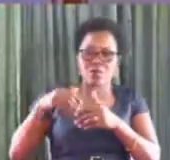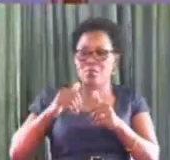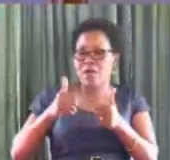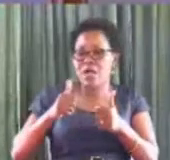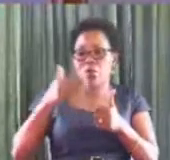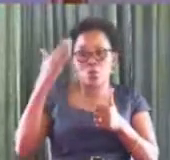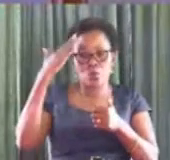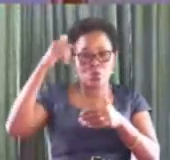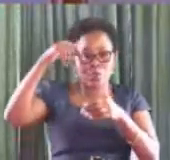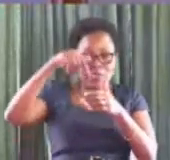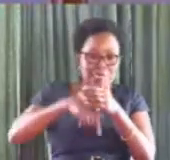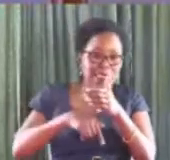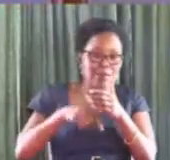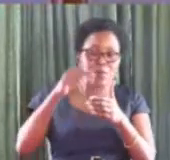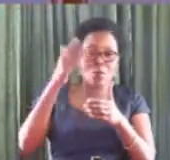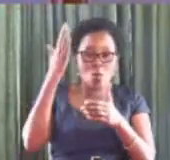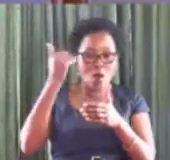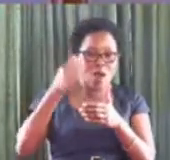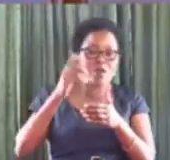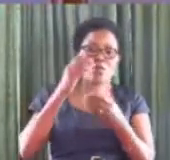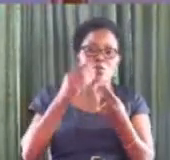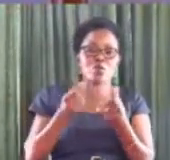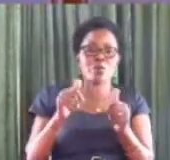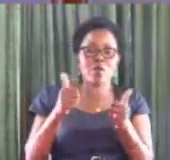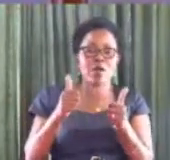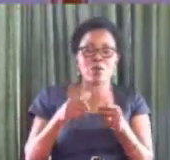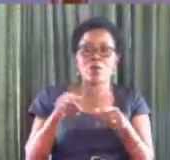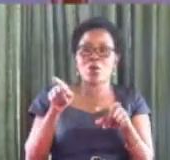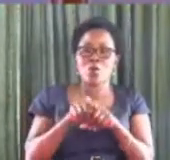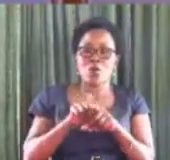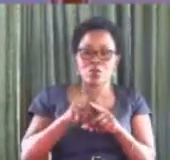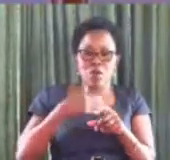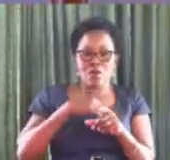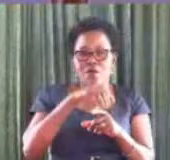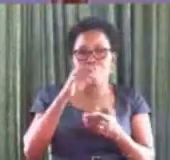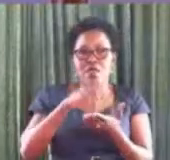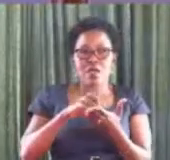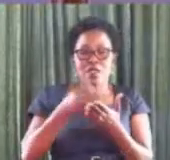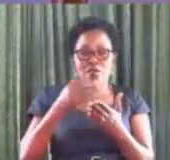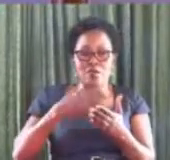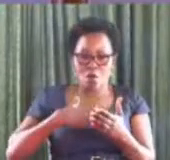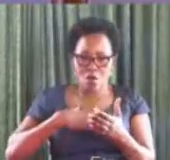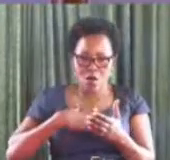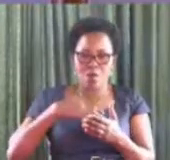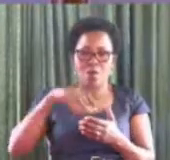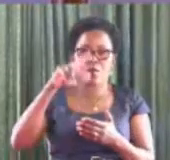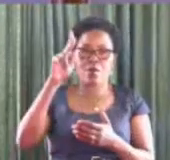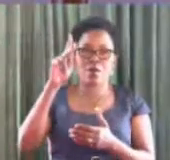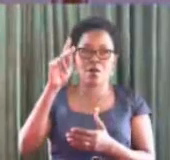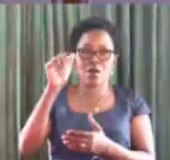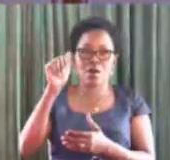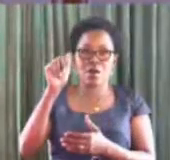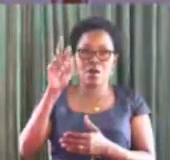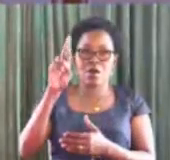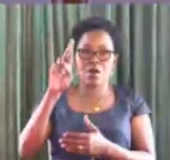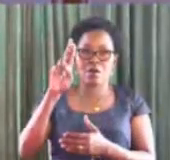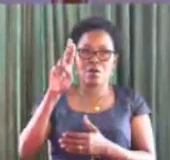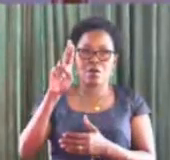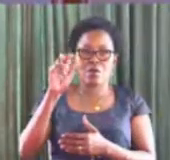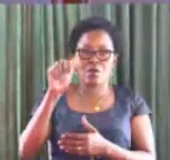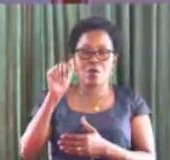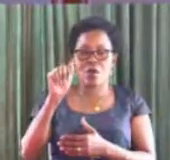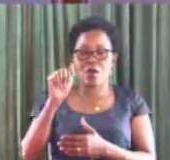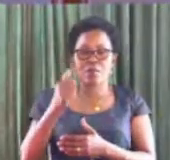pending. And the one of Honorable Karua. I do not think that for